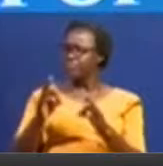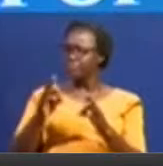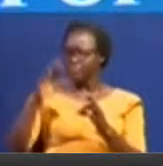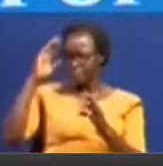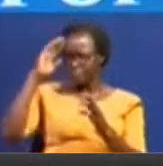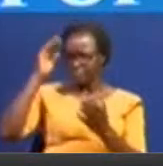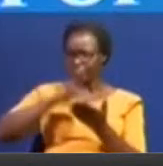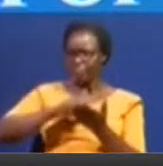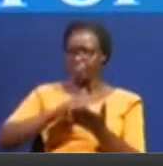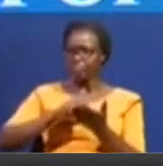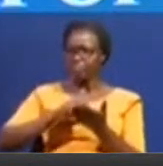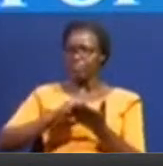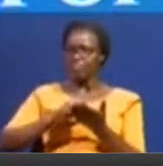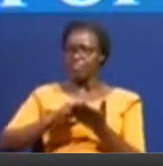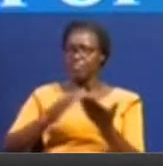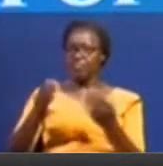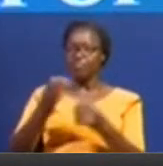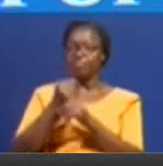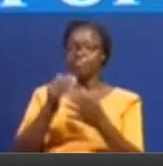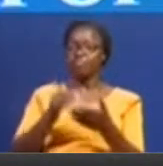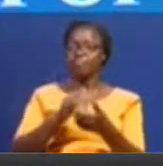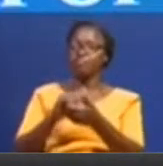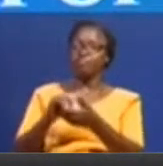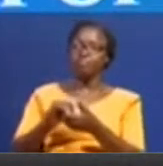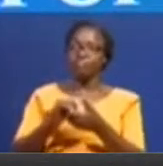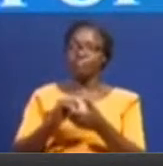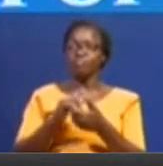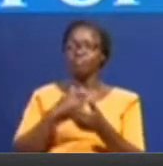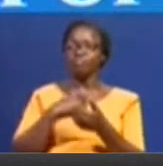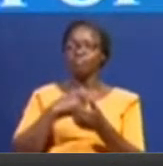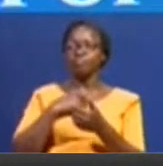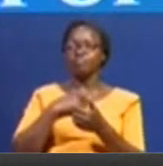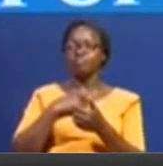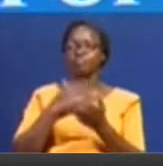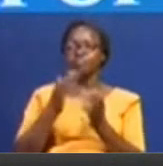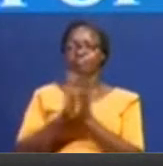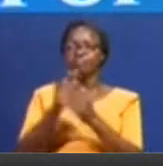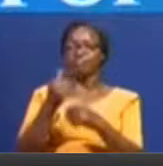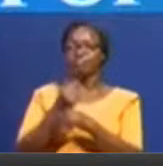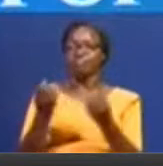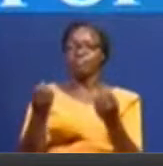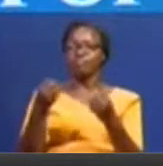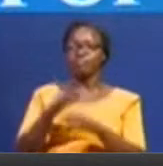through stakeholders engagement. I would actually look into forming a